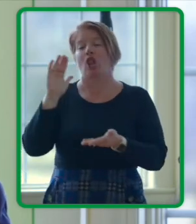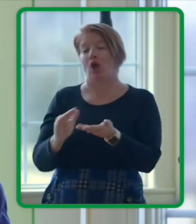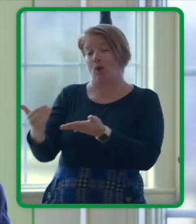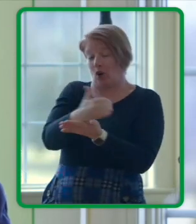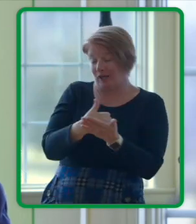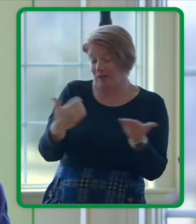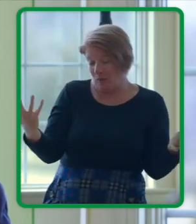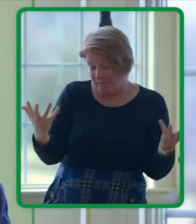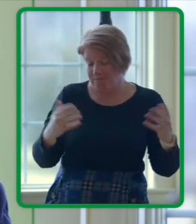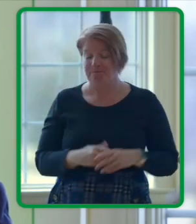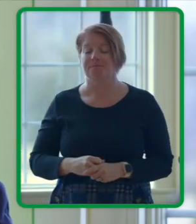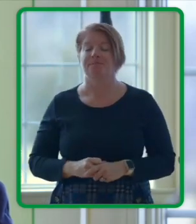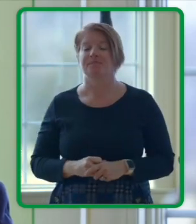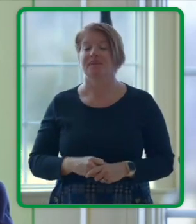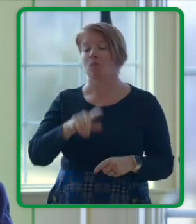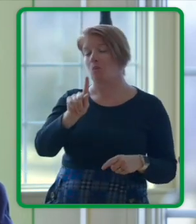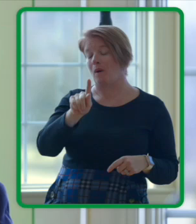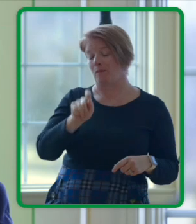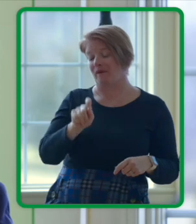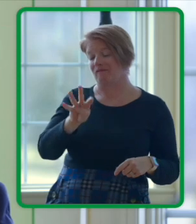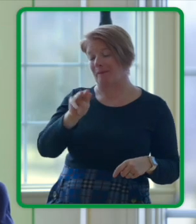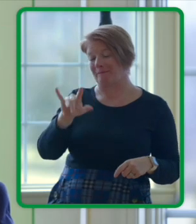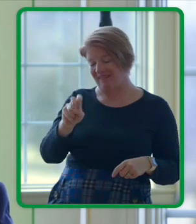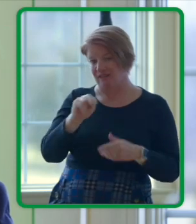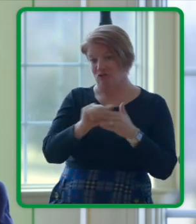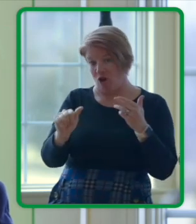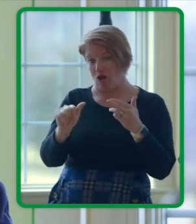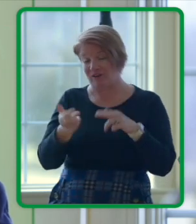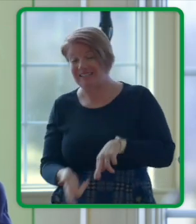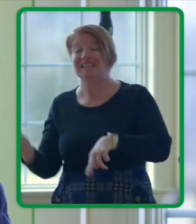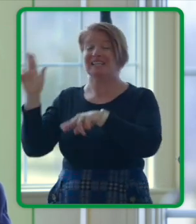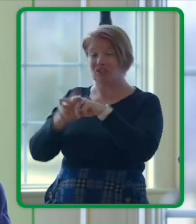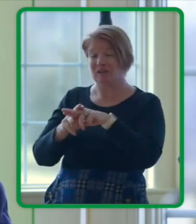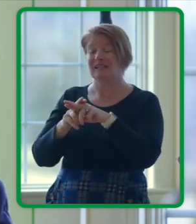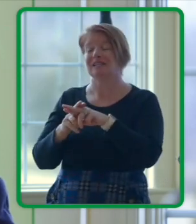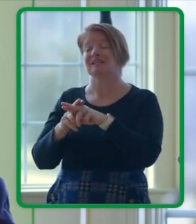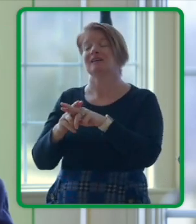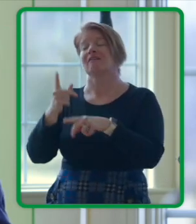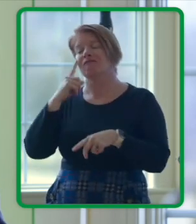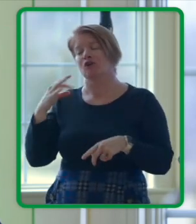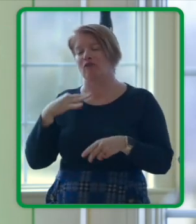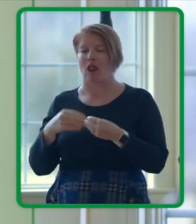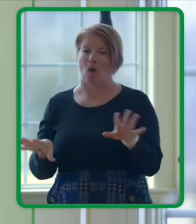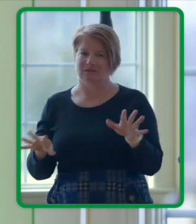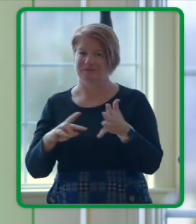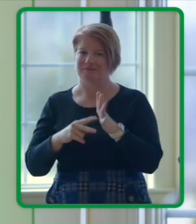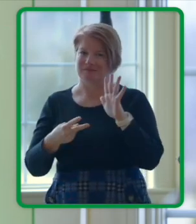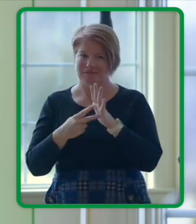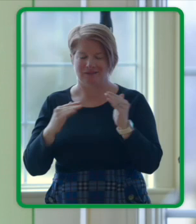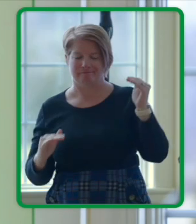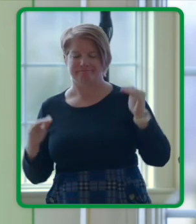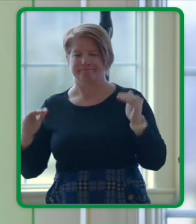due to a $1.4 million increase in provision for credit losses, which is really just bringing that